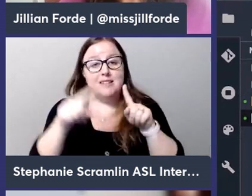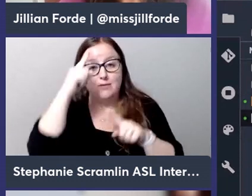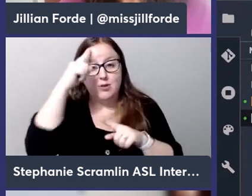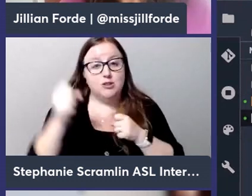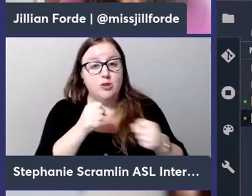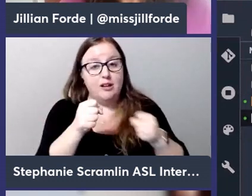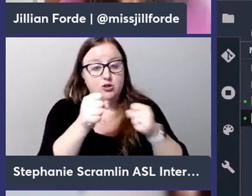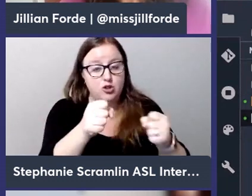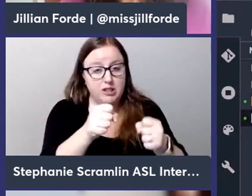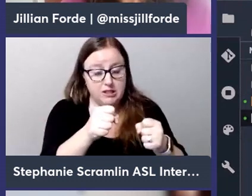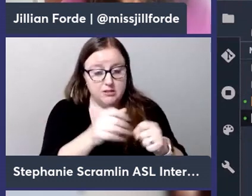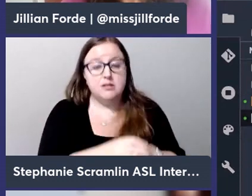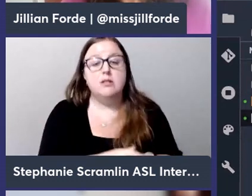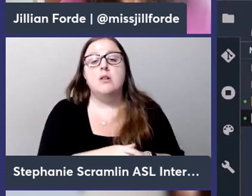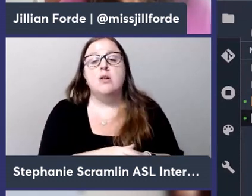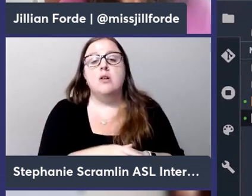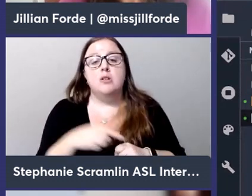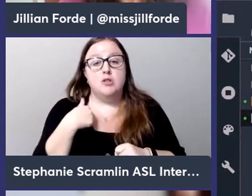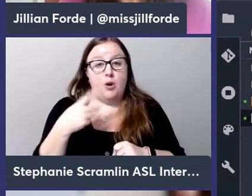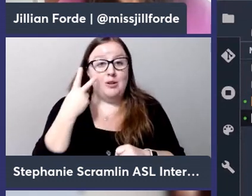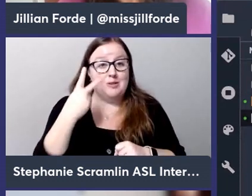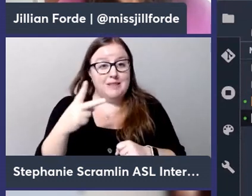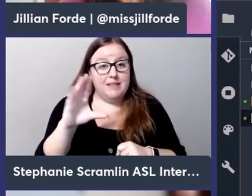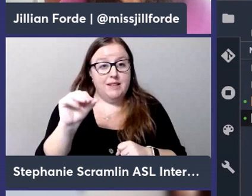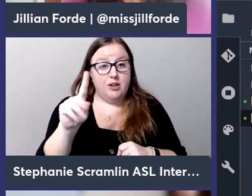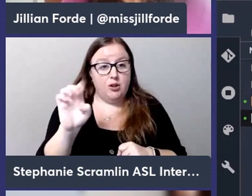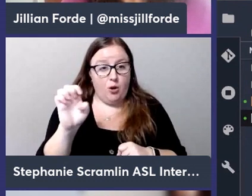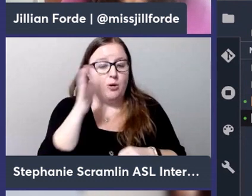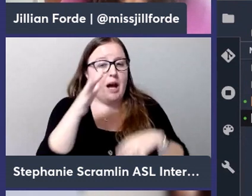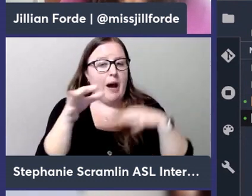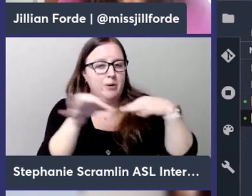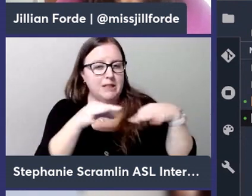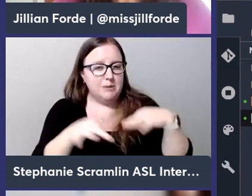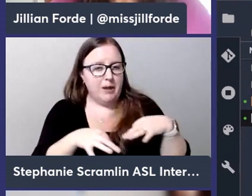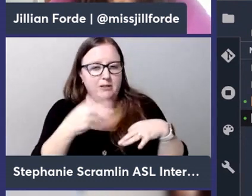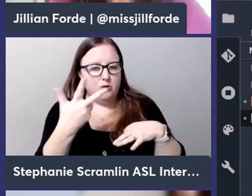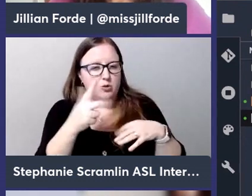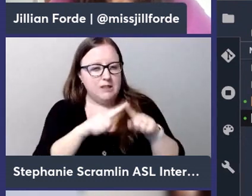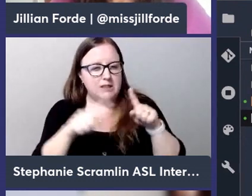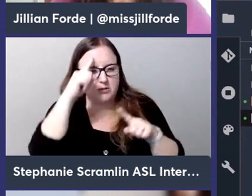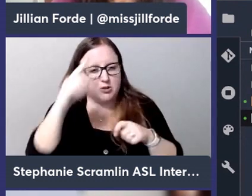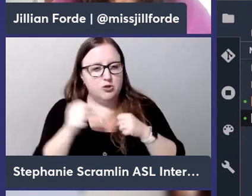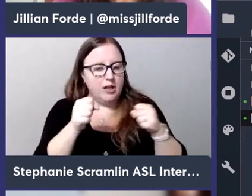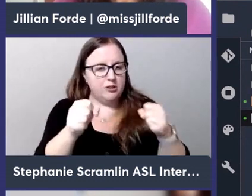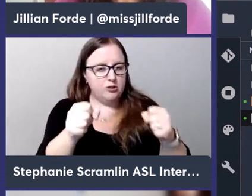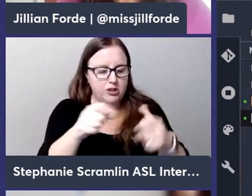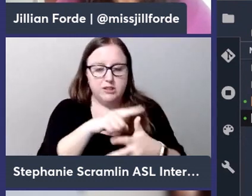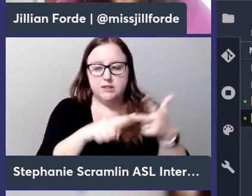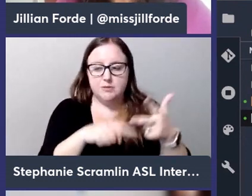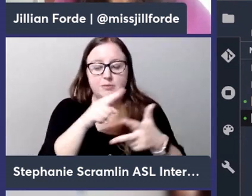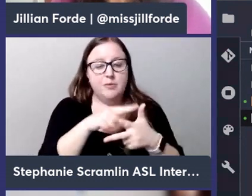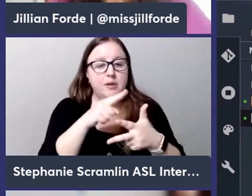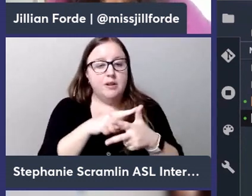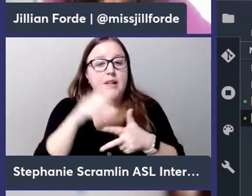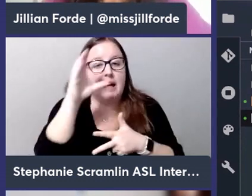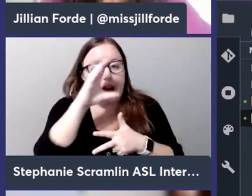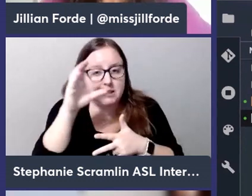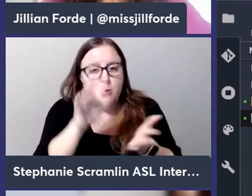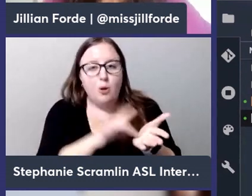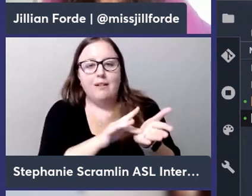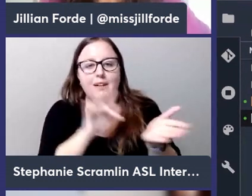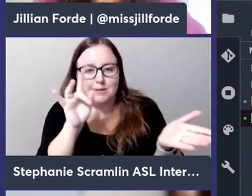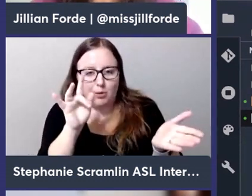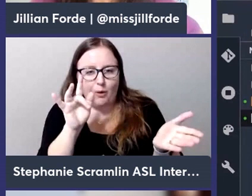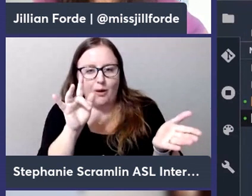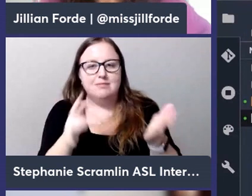strategies. So as I step through the code, first let me explain the 3 different strategies. I talked about the explore, exploit techniques, right?